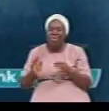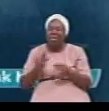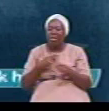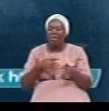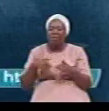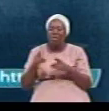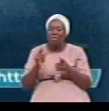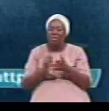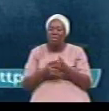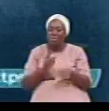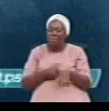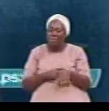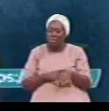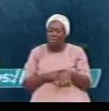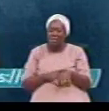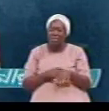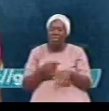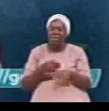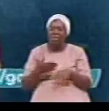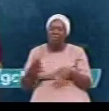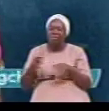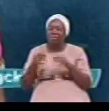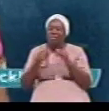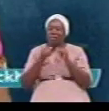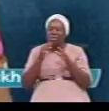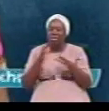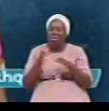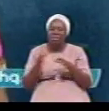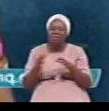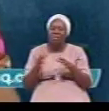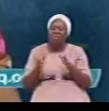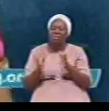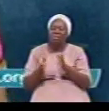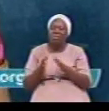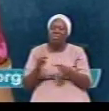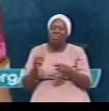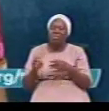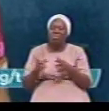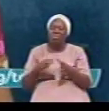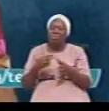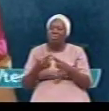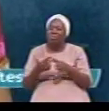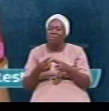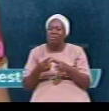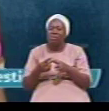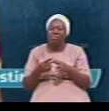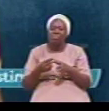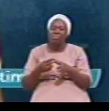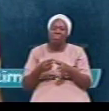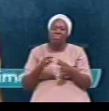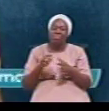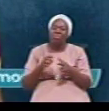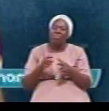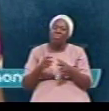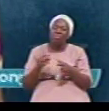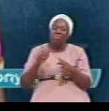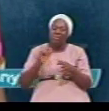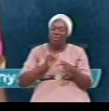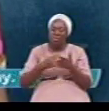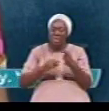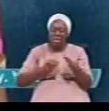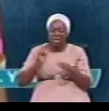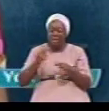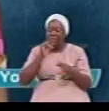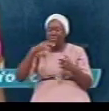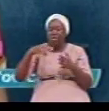that minister's conference, there was nothing like asking for what you need, because what I learned was what I needed was a double portion. After